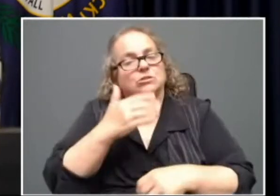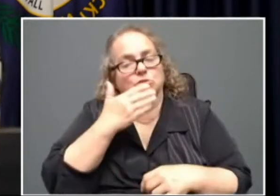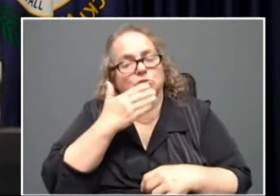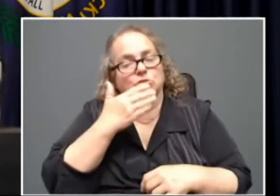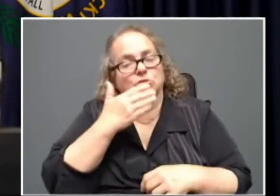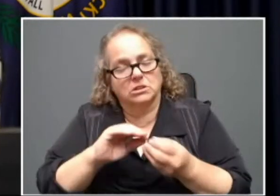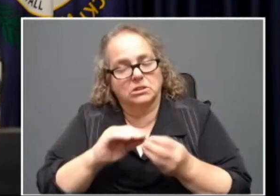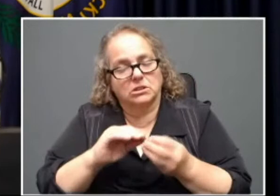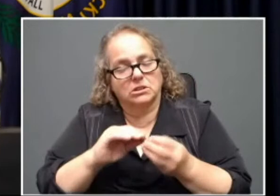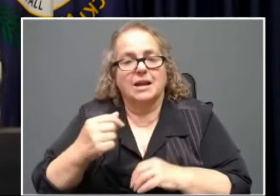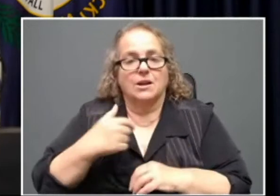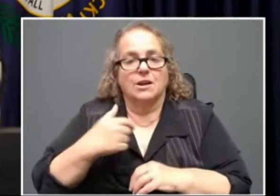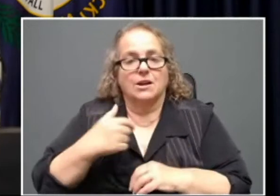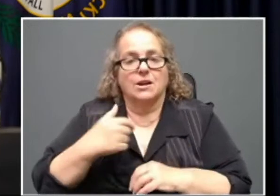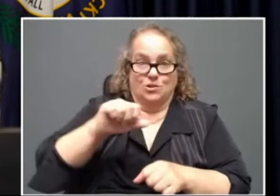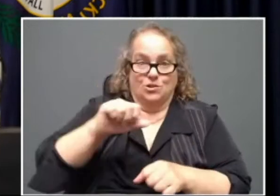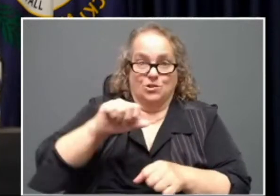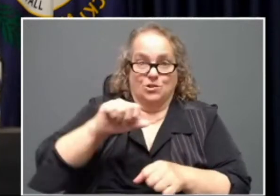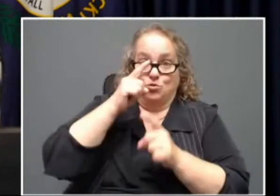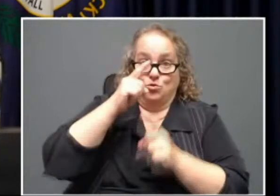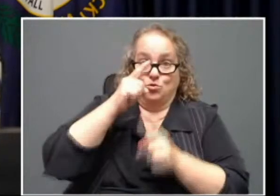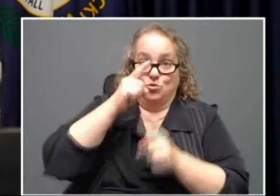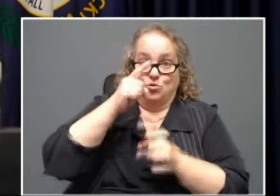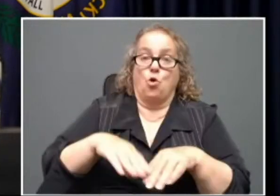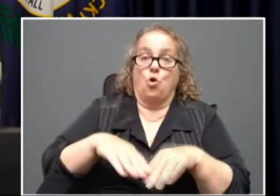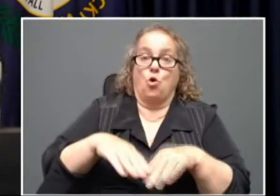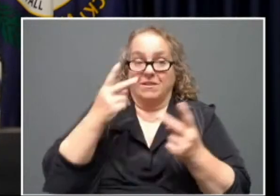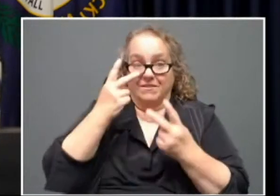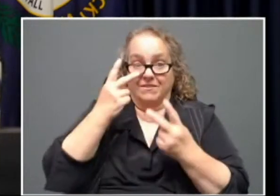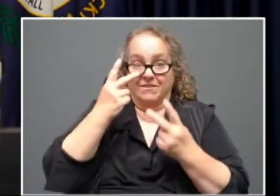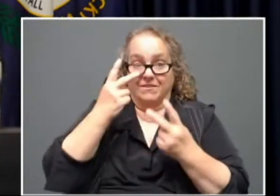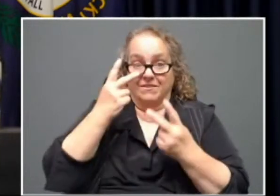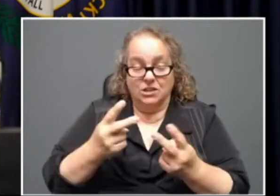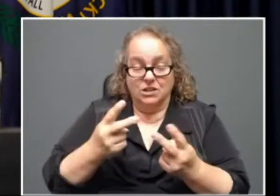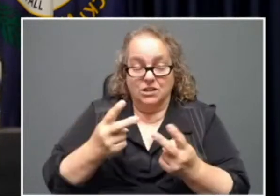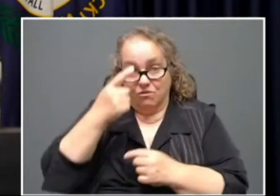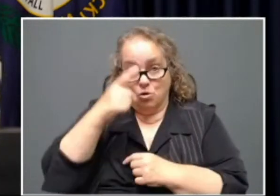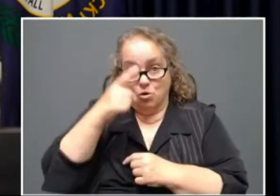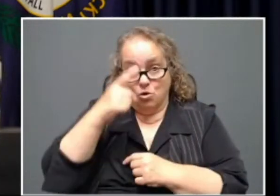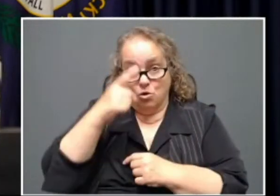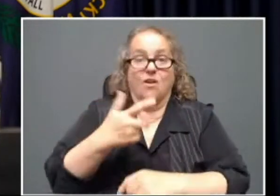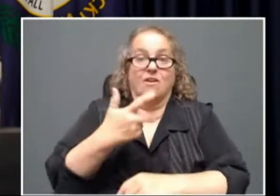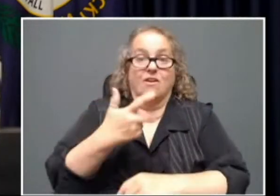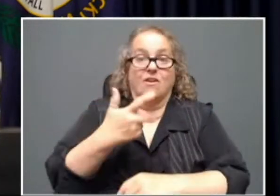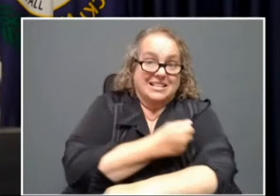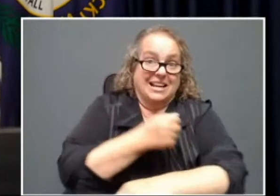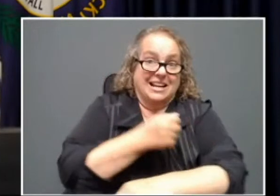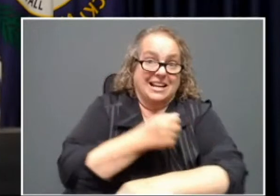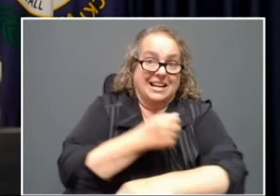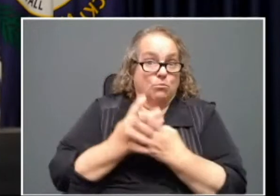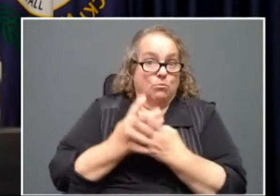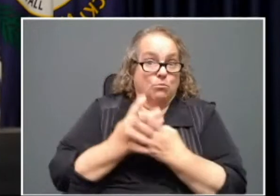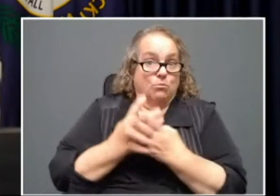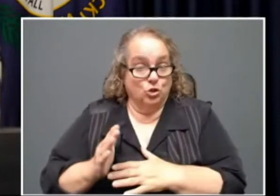need to work towards opening up visitation for vaccinated inmates with vaccinated